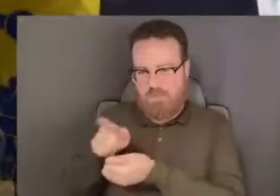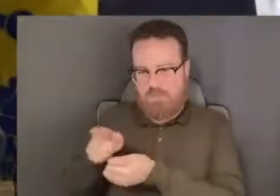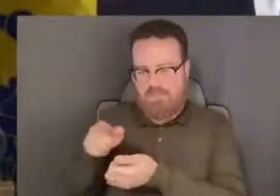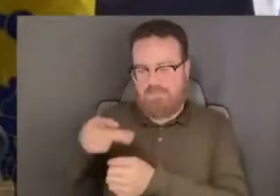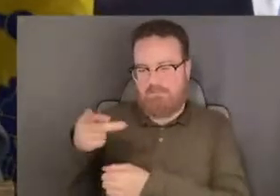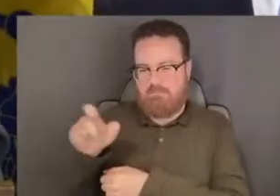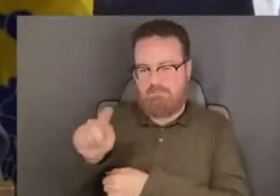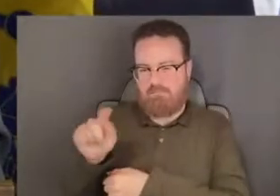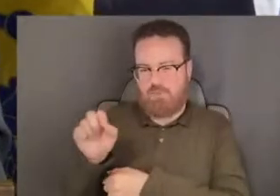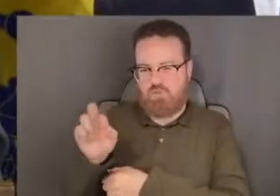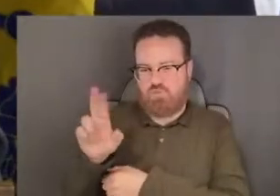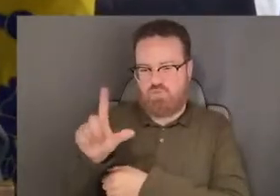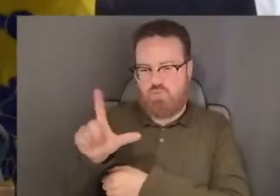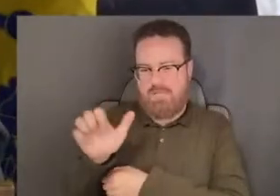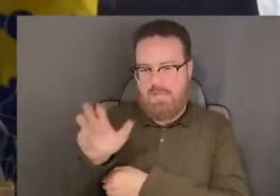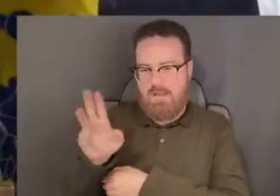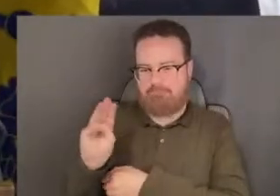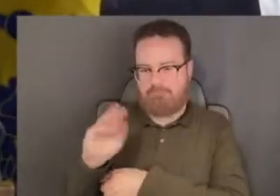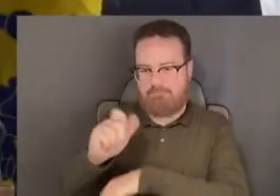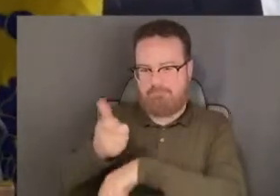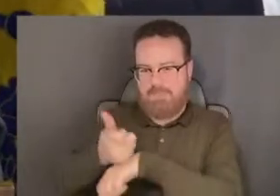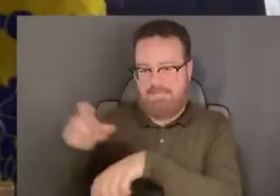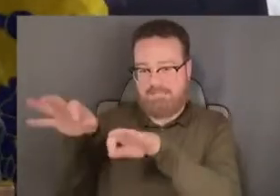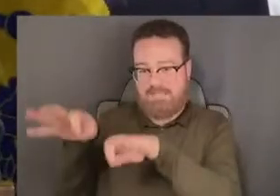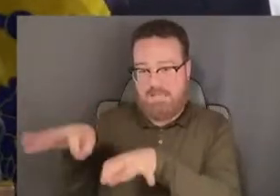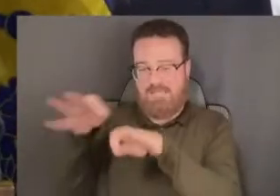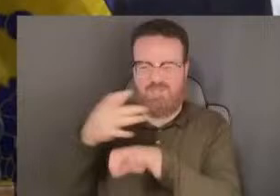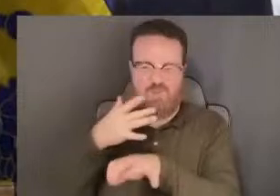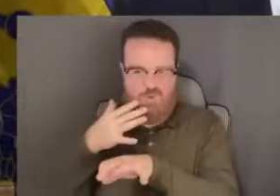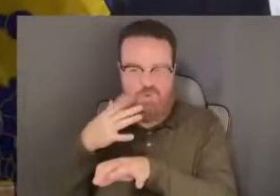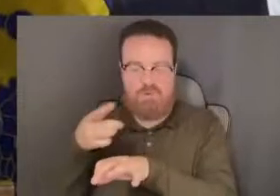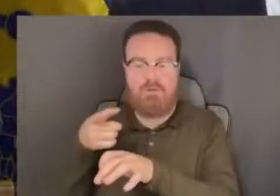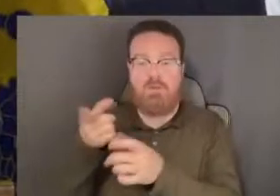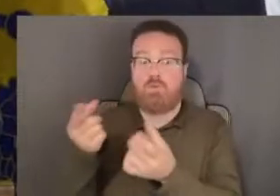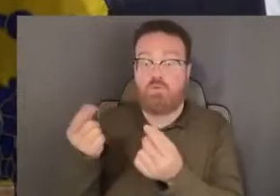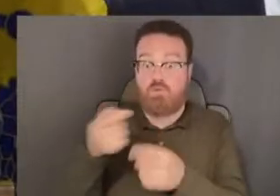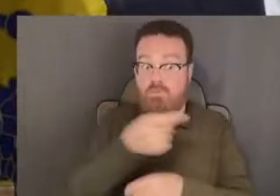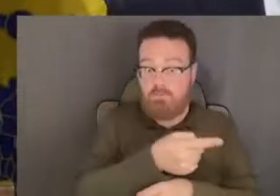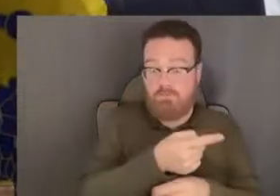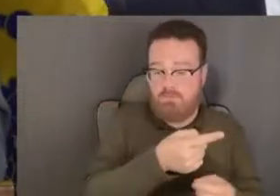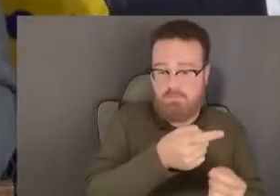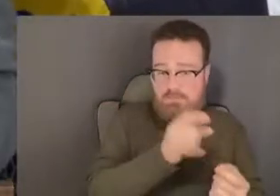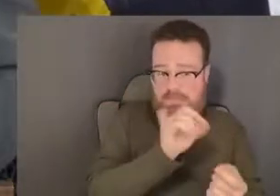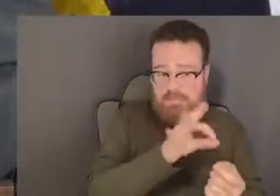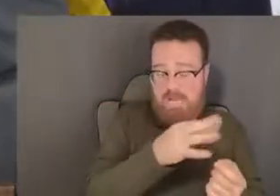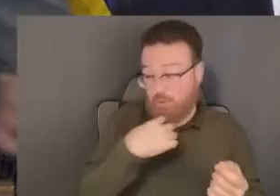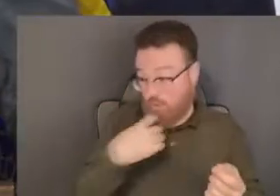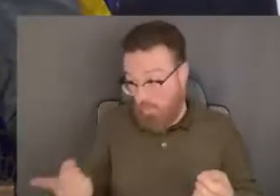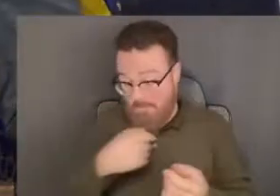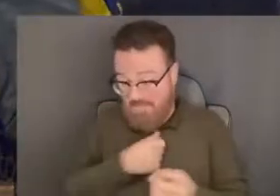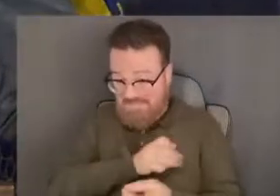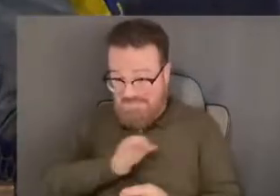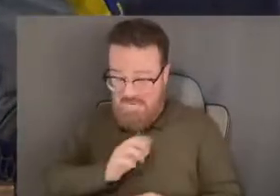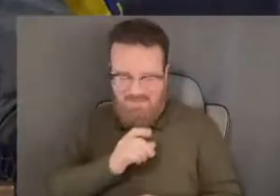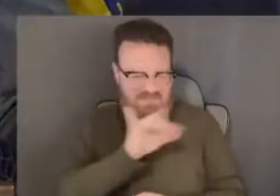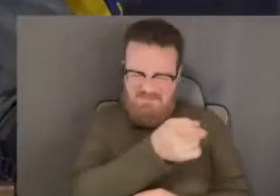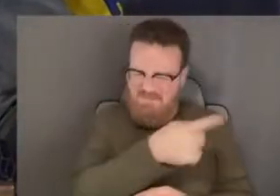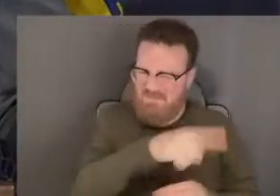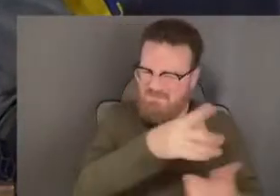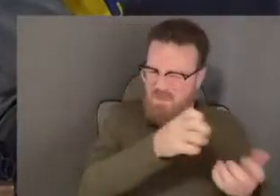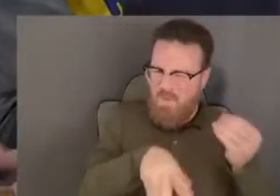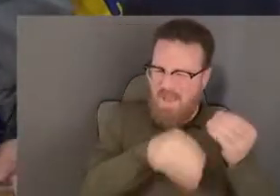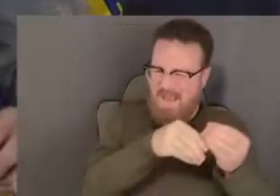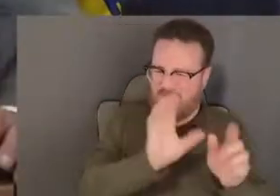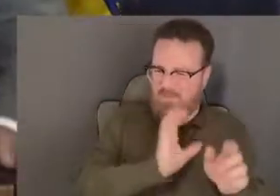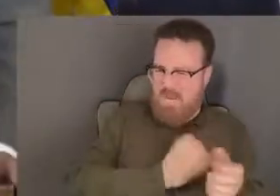add petroleum, if they want to eat petroleum, they ought to add it themselves at home. But they shouldn't be feeding it to the rest of